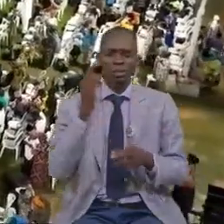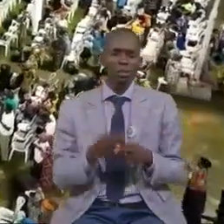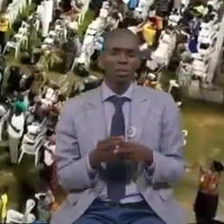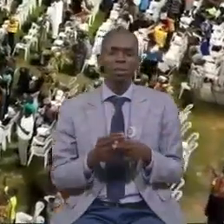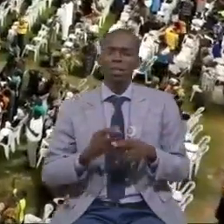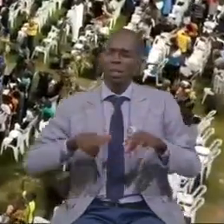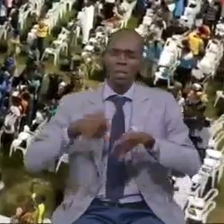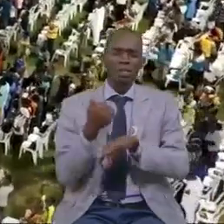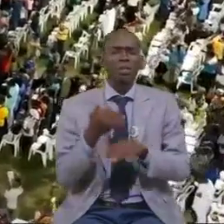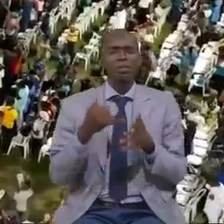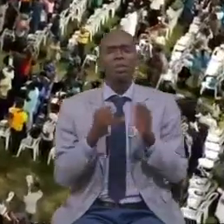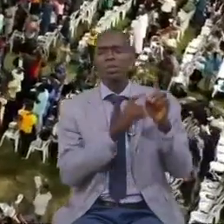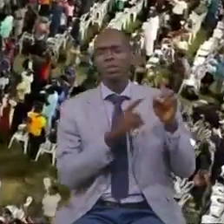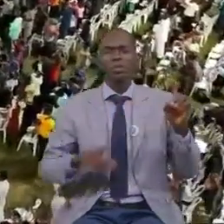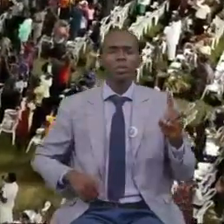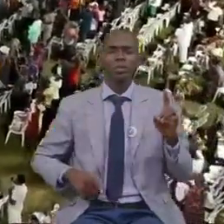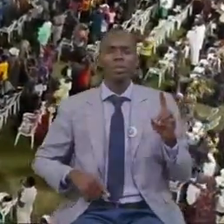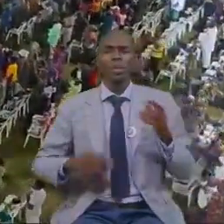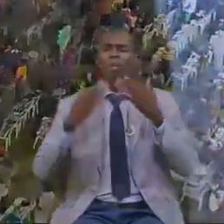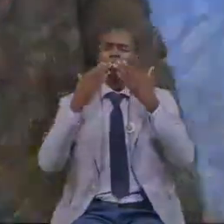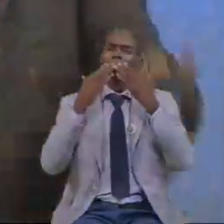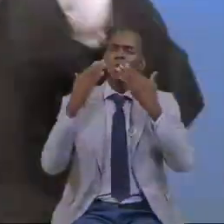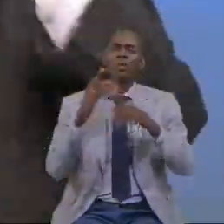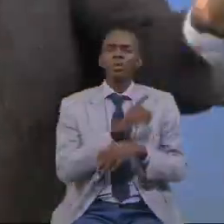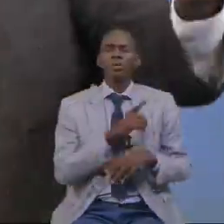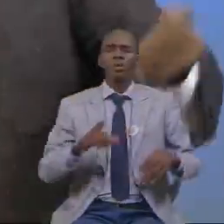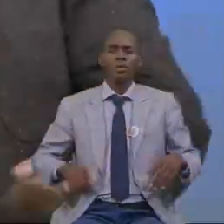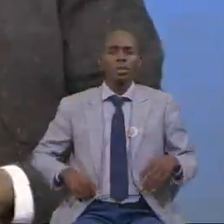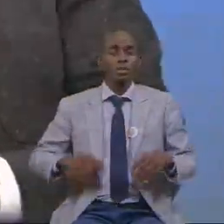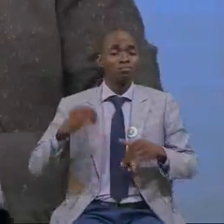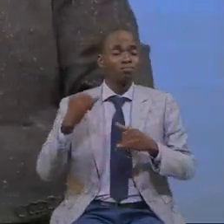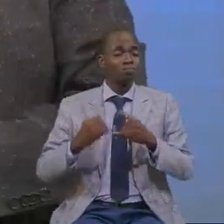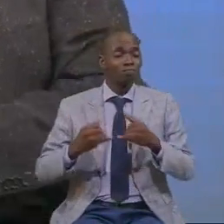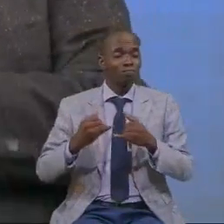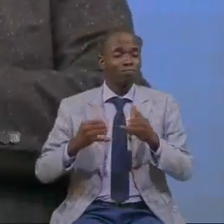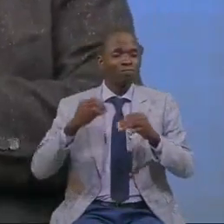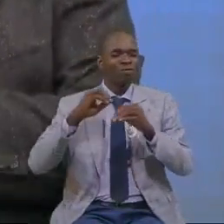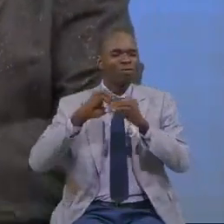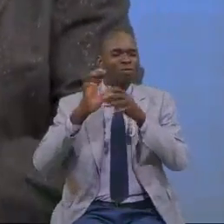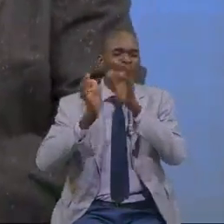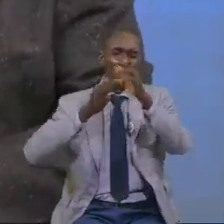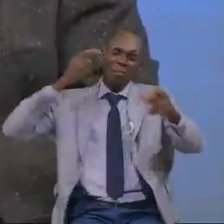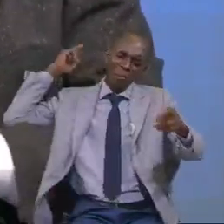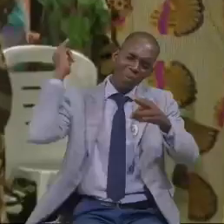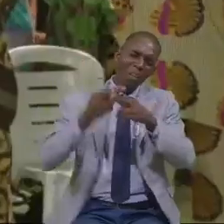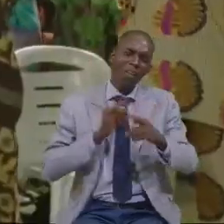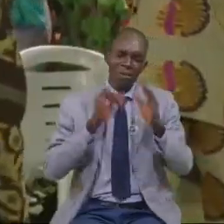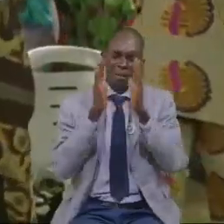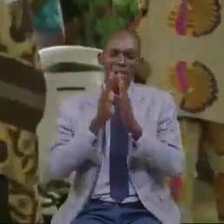Confirm it, O Lord. Thank you, Lord. In Jesus' name I